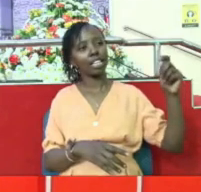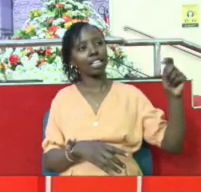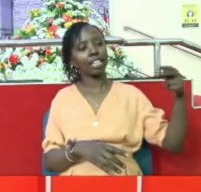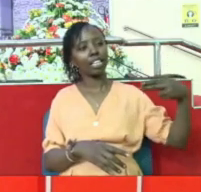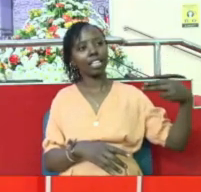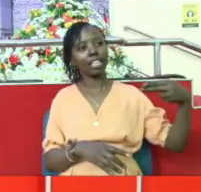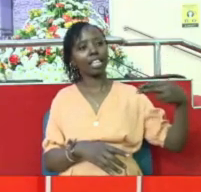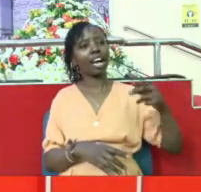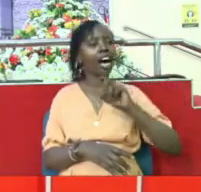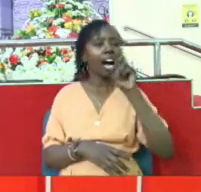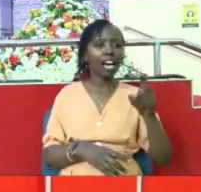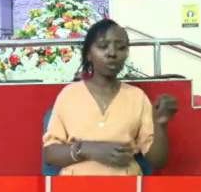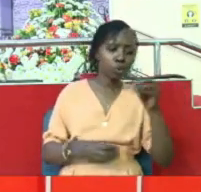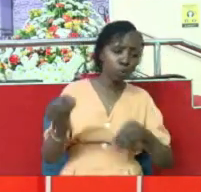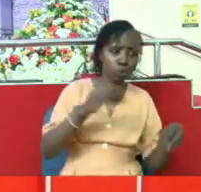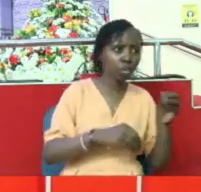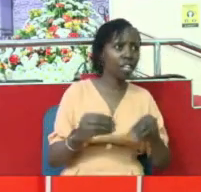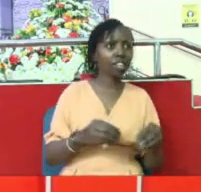support a work of the gospel,